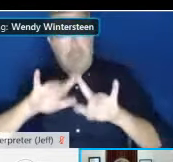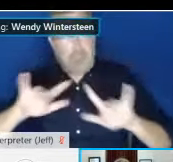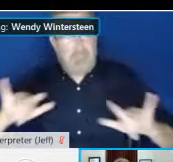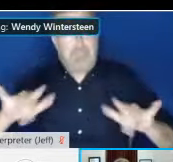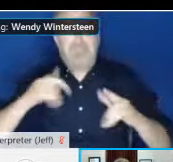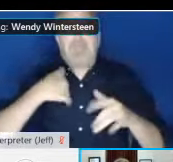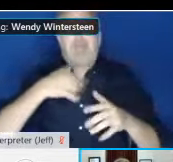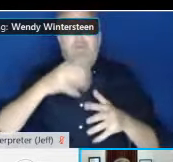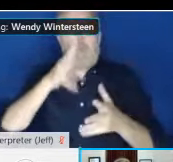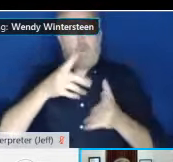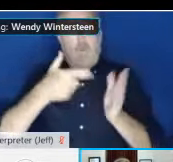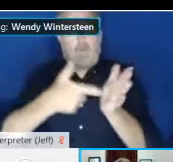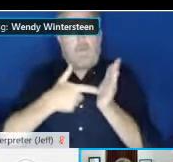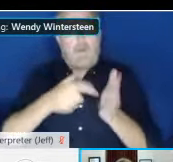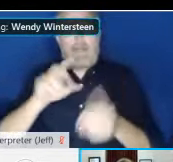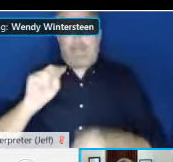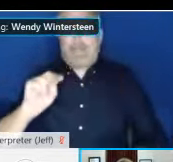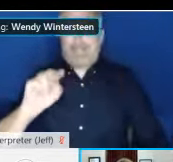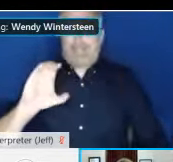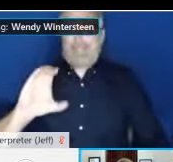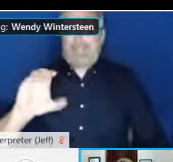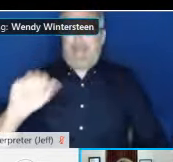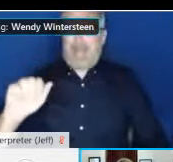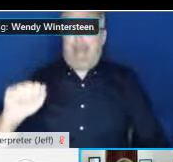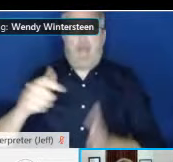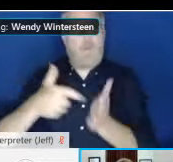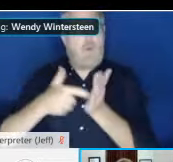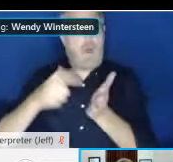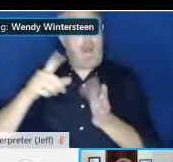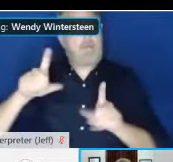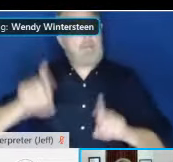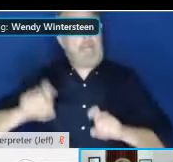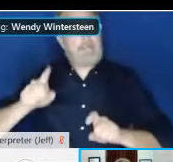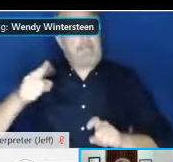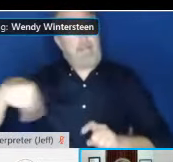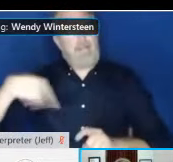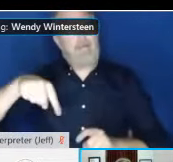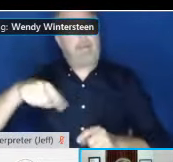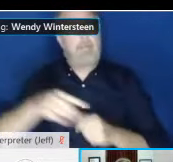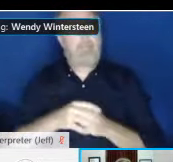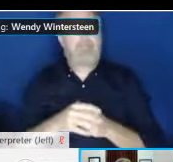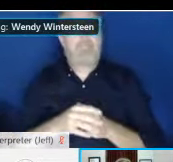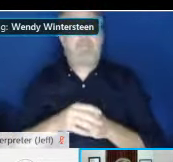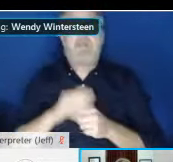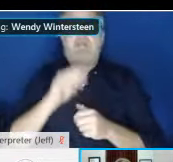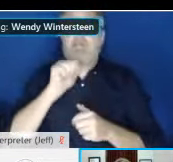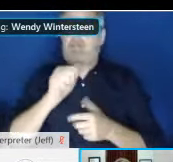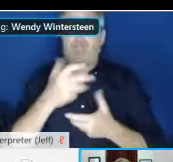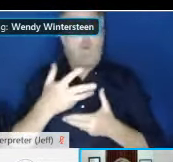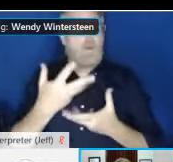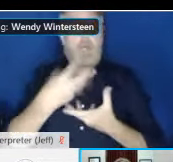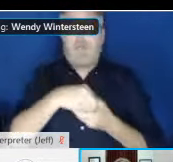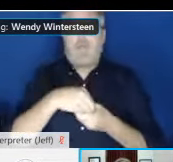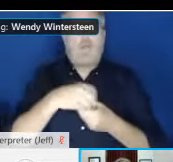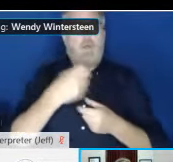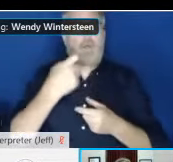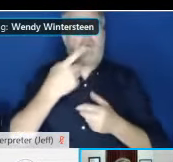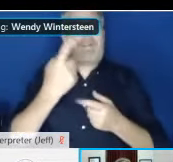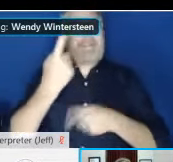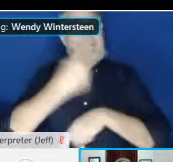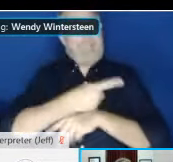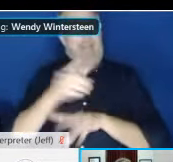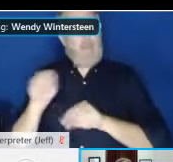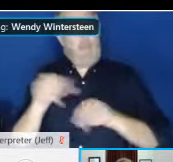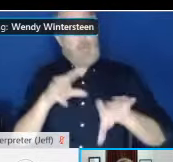be tested by the NCAA. These figures do not include the move-in testing done during the